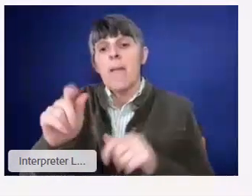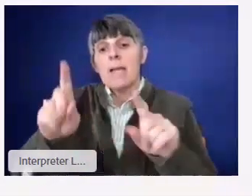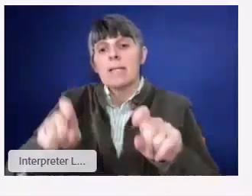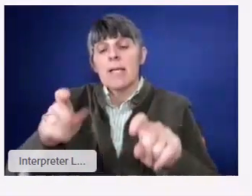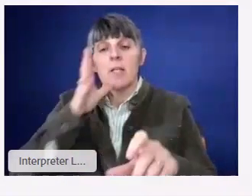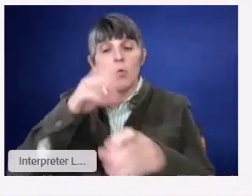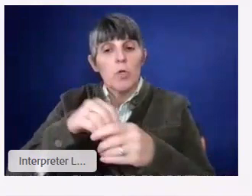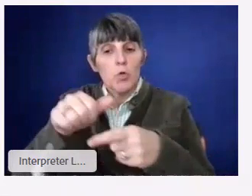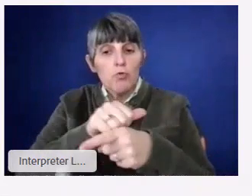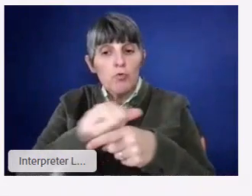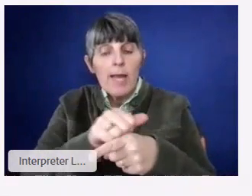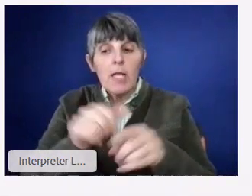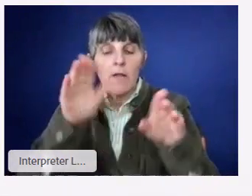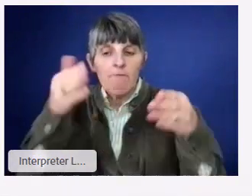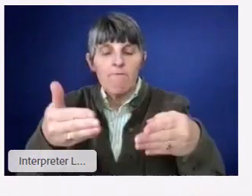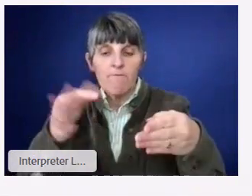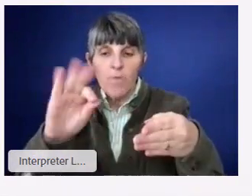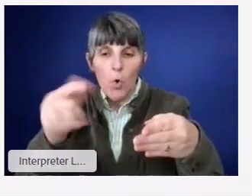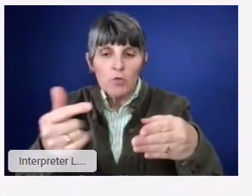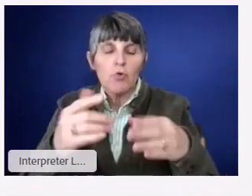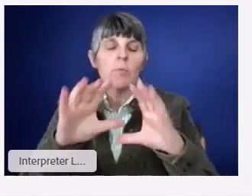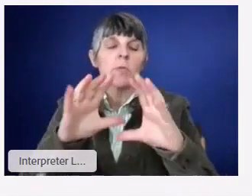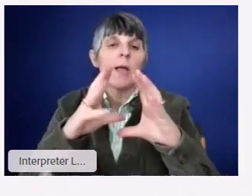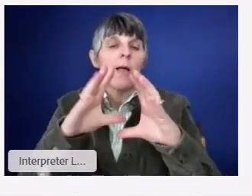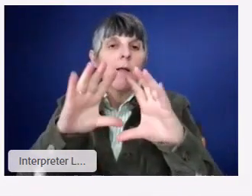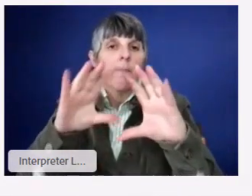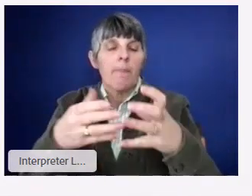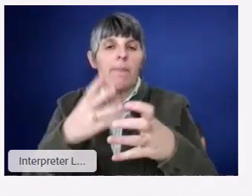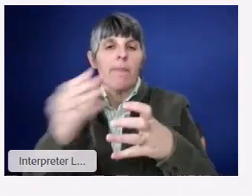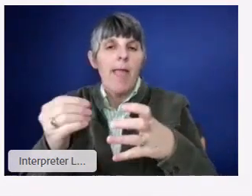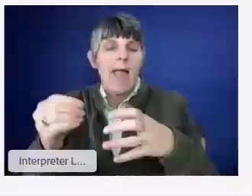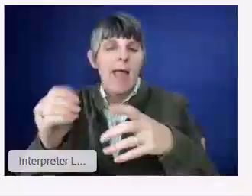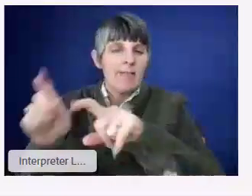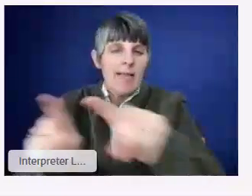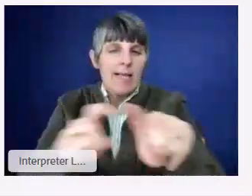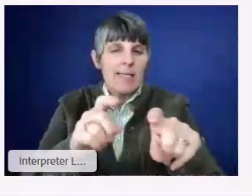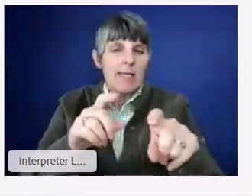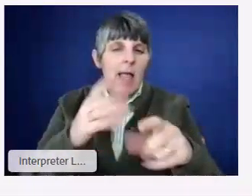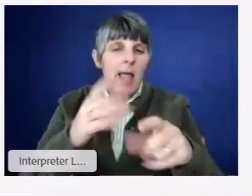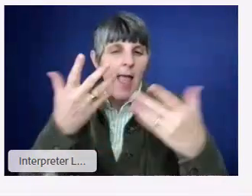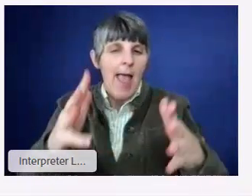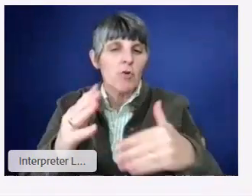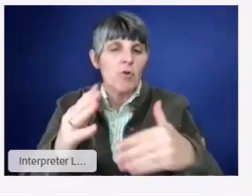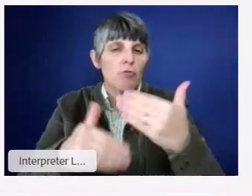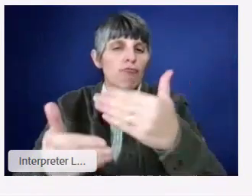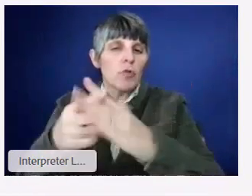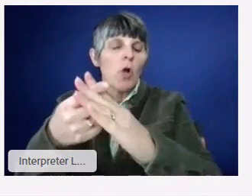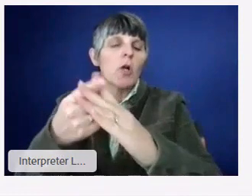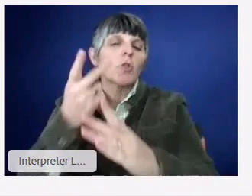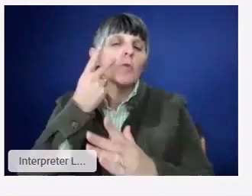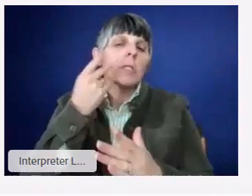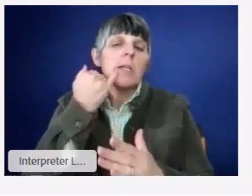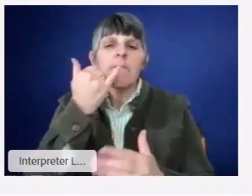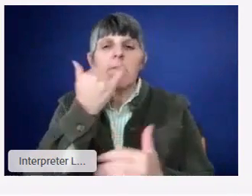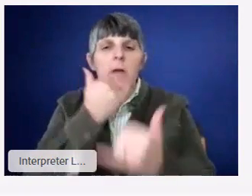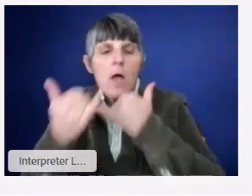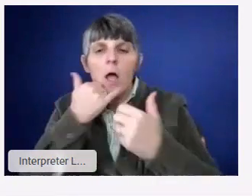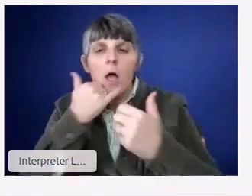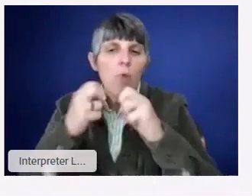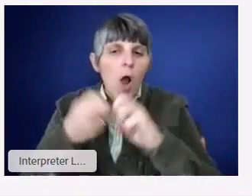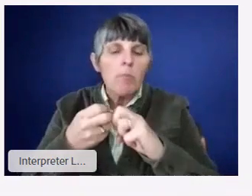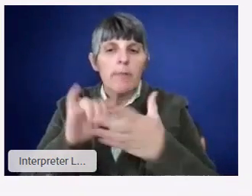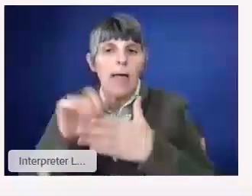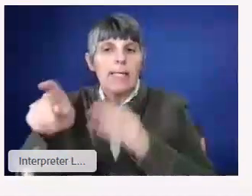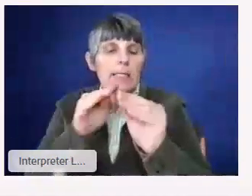training, focus groups, and field testing of the various aspects of the deployment to help discover any errors or anomalies that need